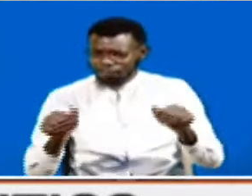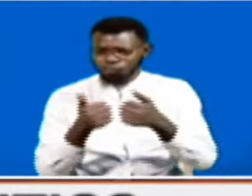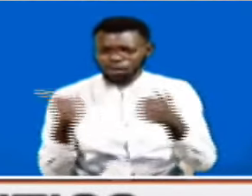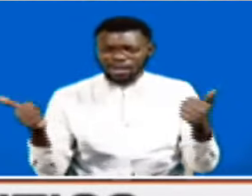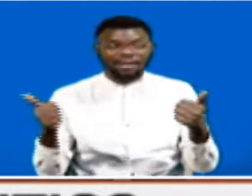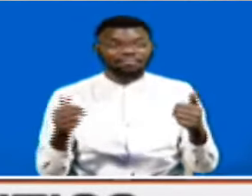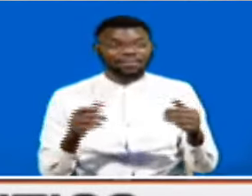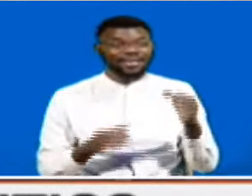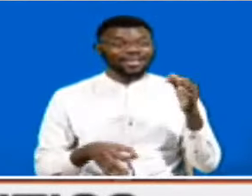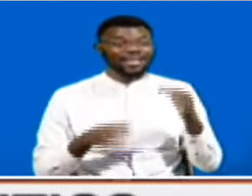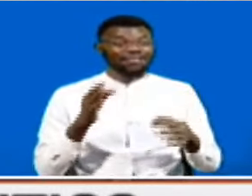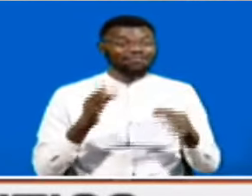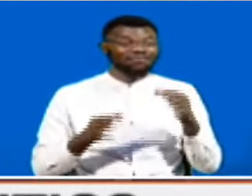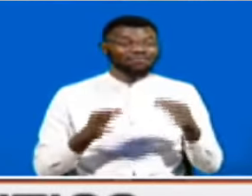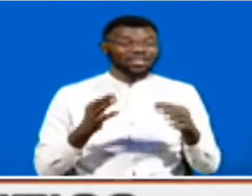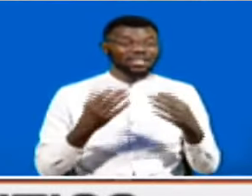will